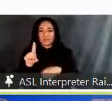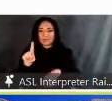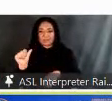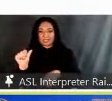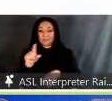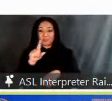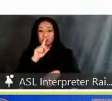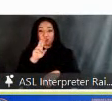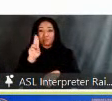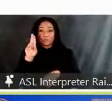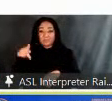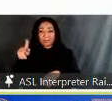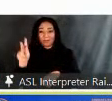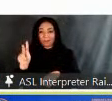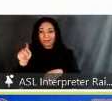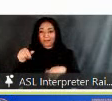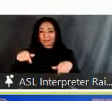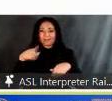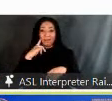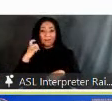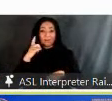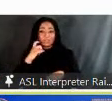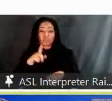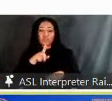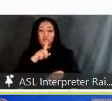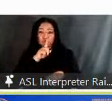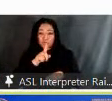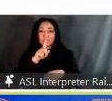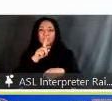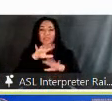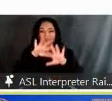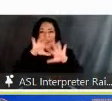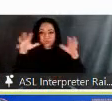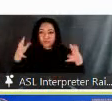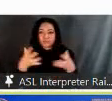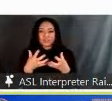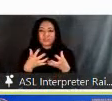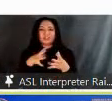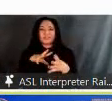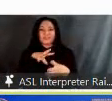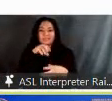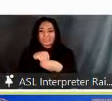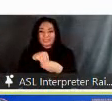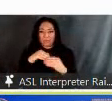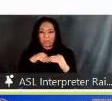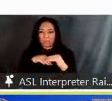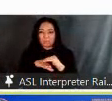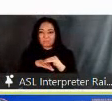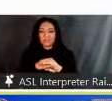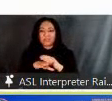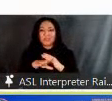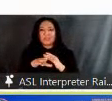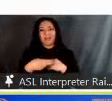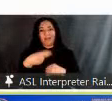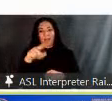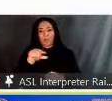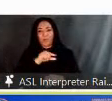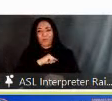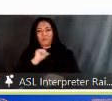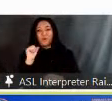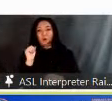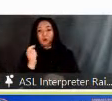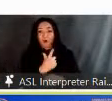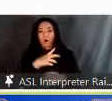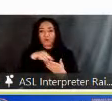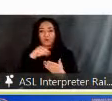in California is truly universal, accessible, and high quality for all learners.